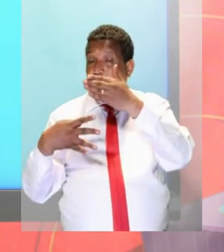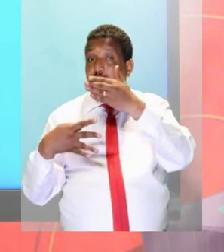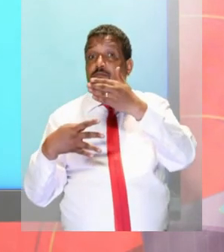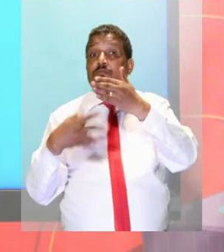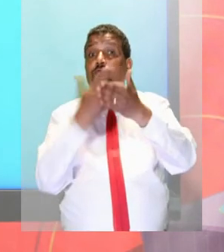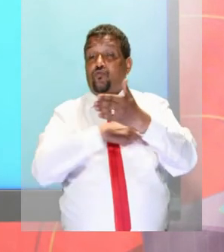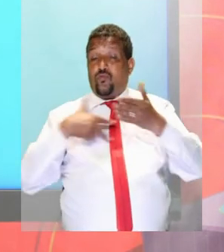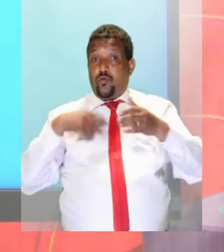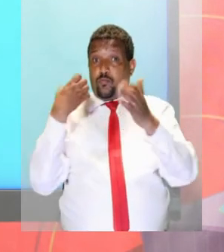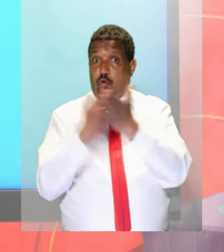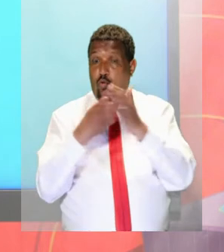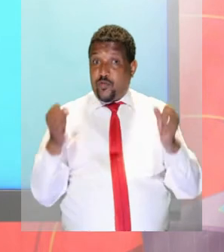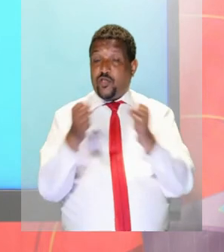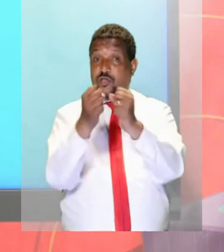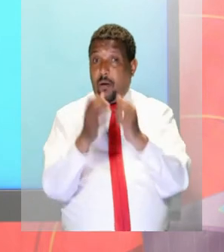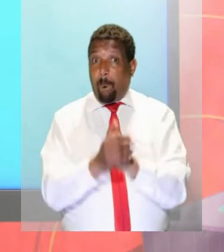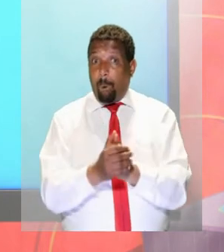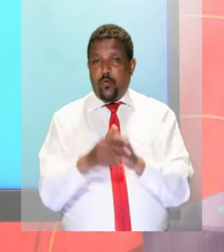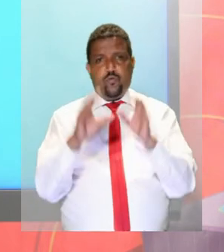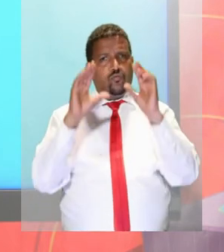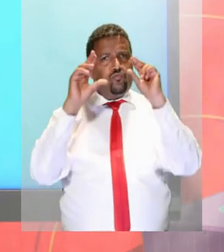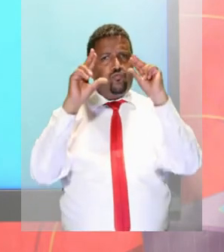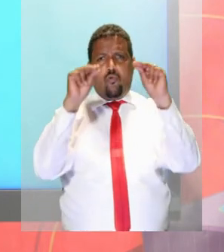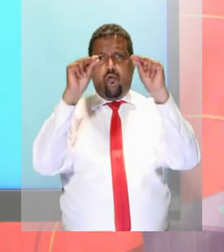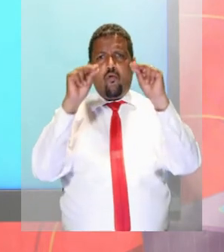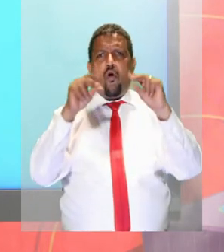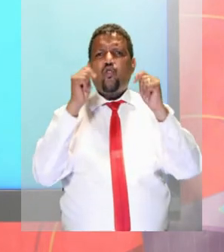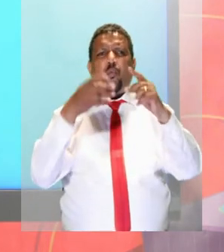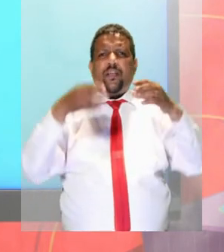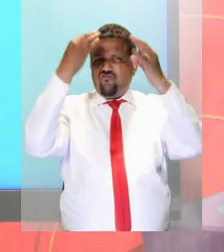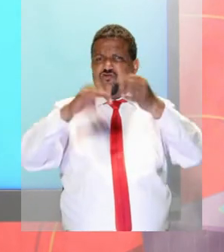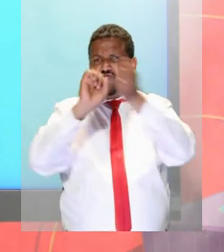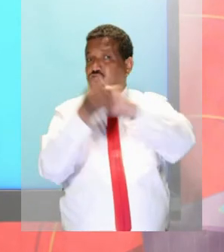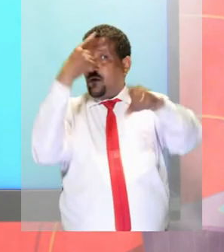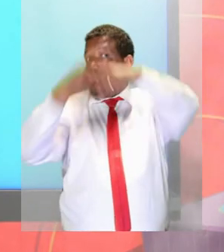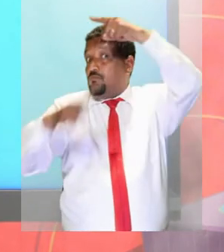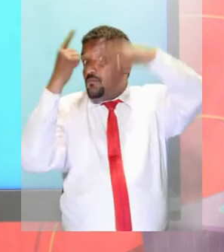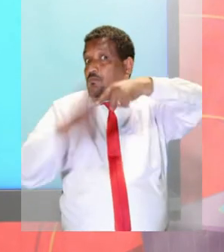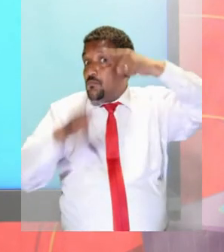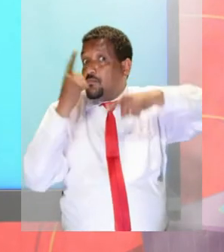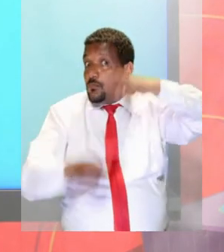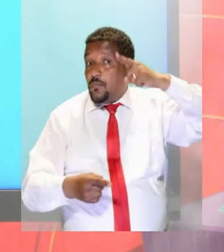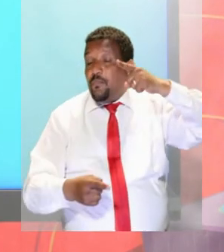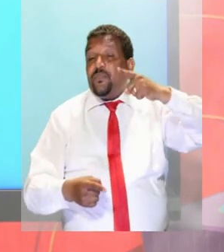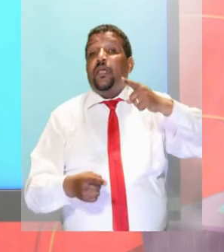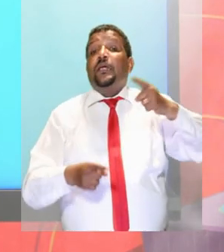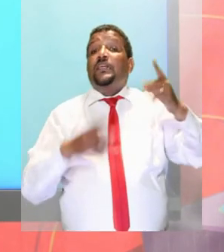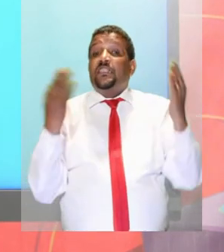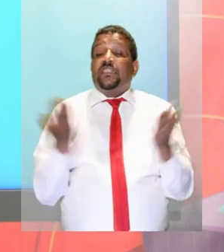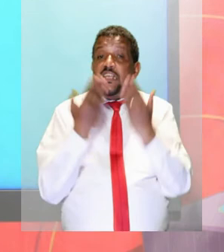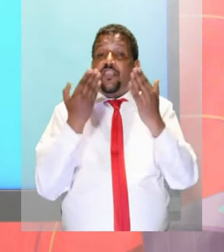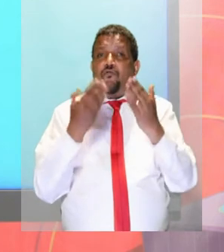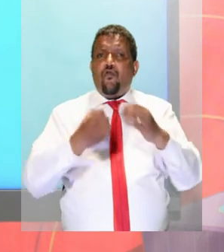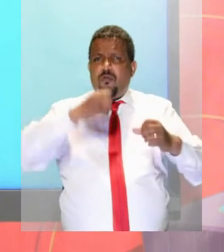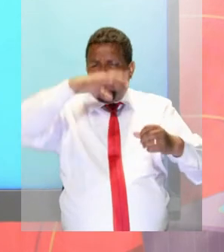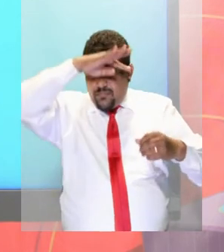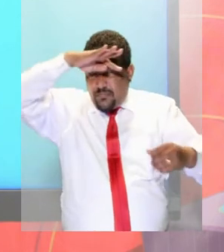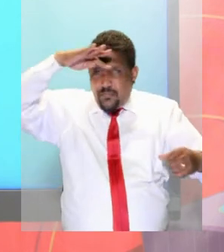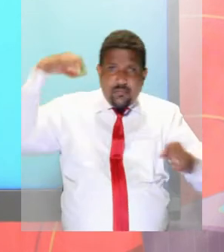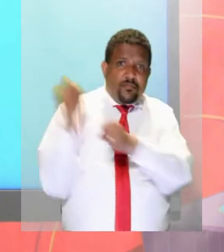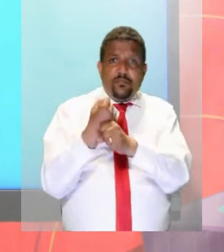economy system there is no automatic price determination absence of incentives for hard working and